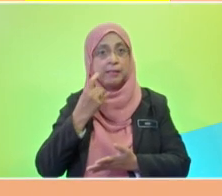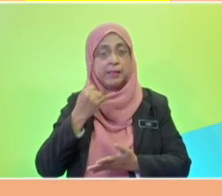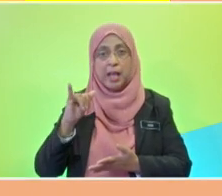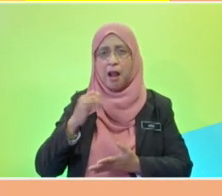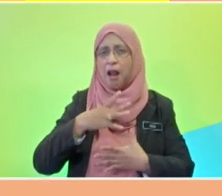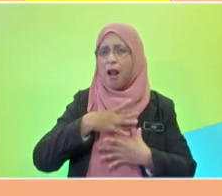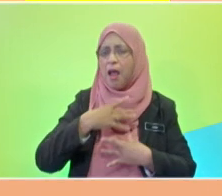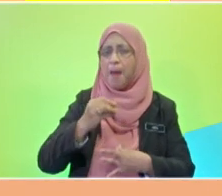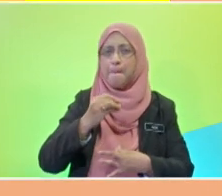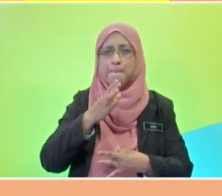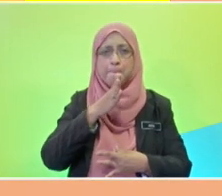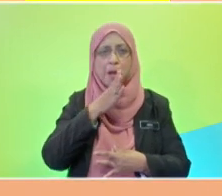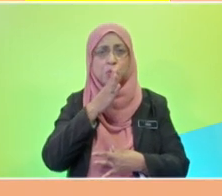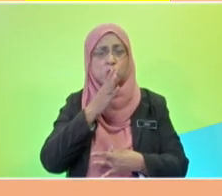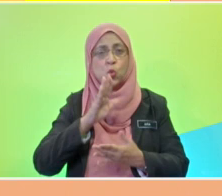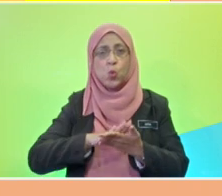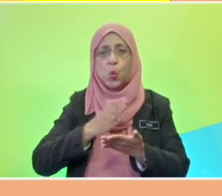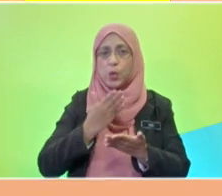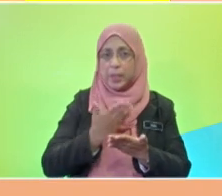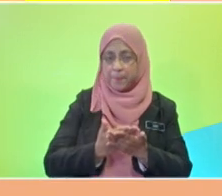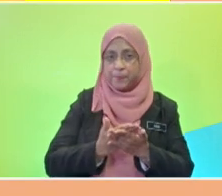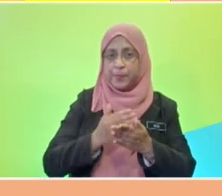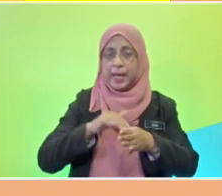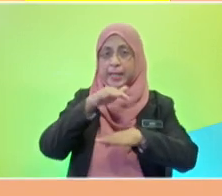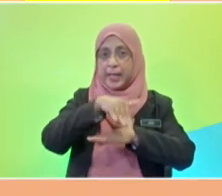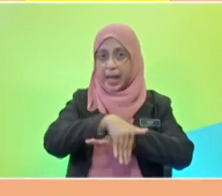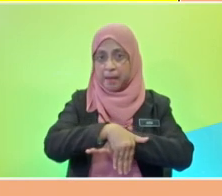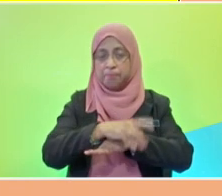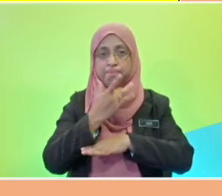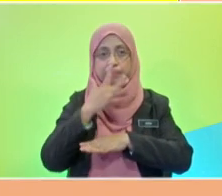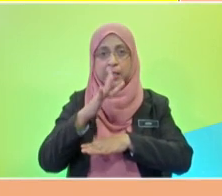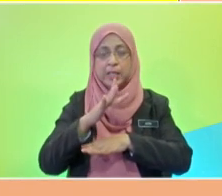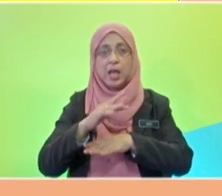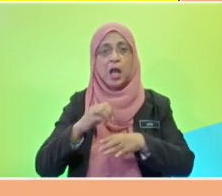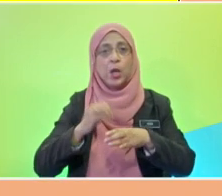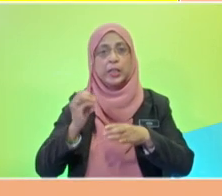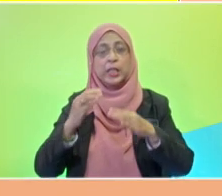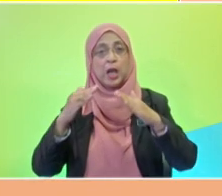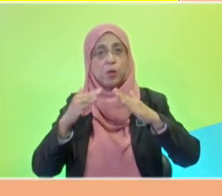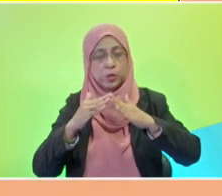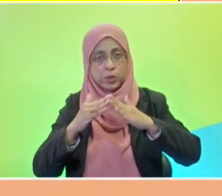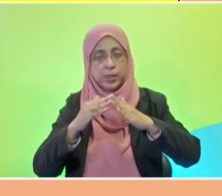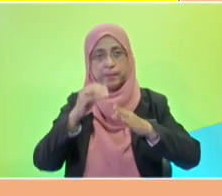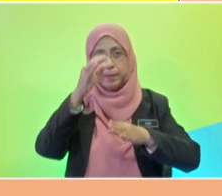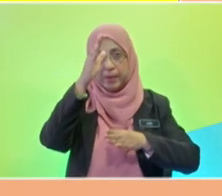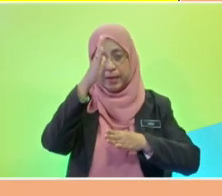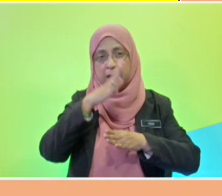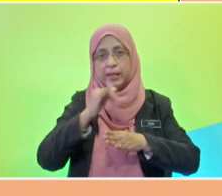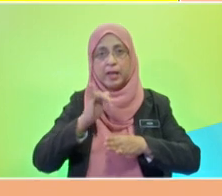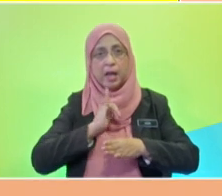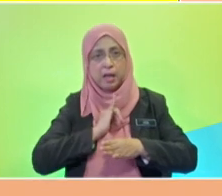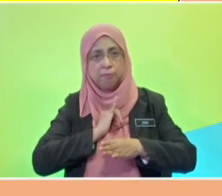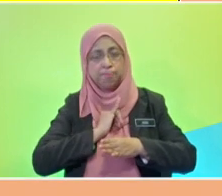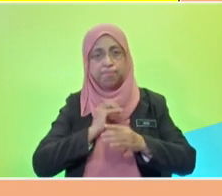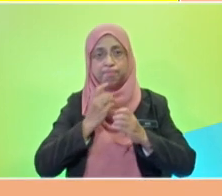At night, we light up oil lamps outside the house. Devi and I play